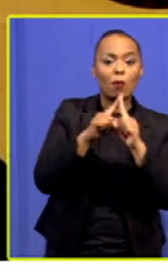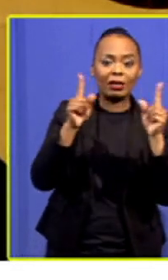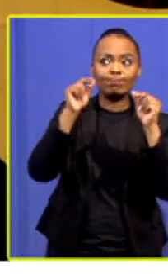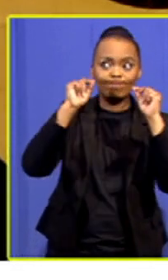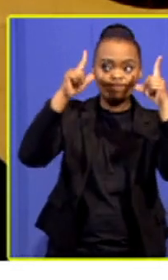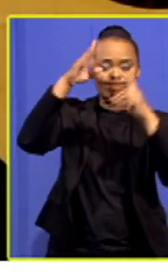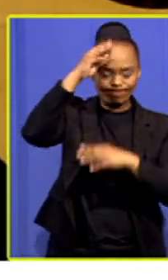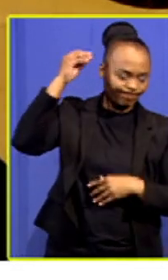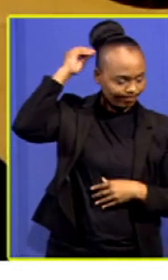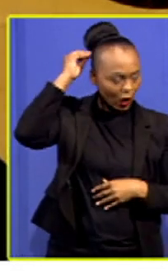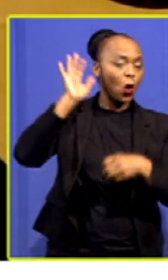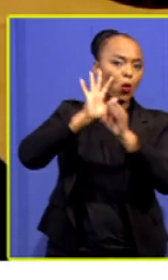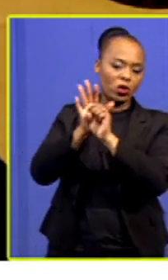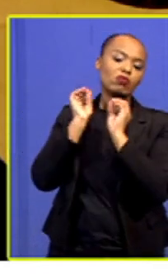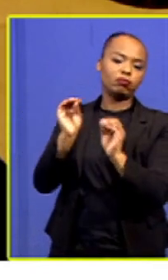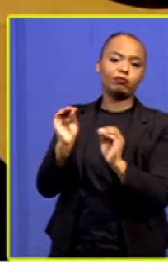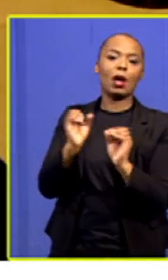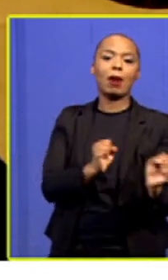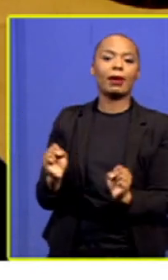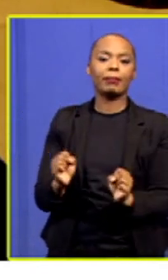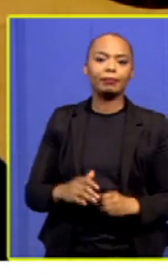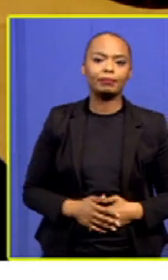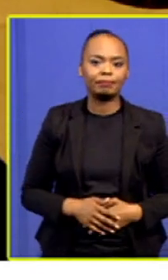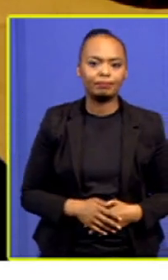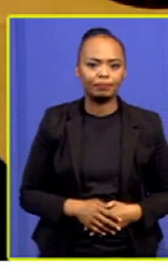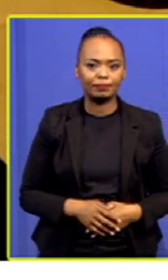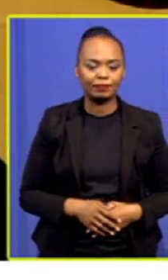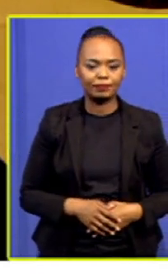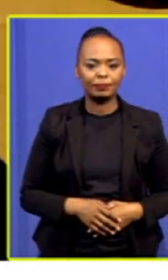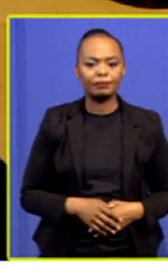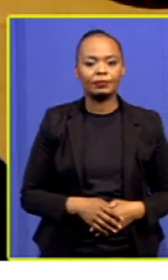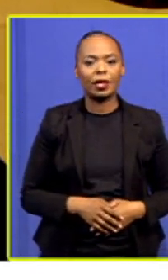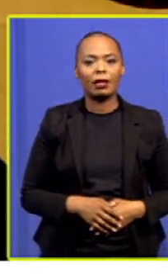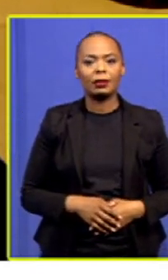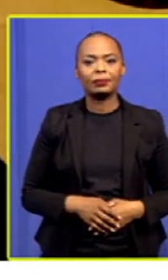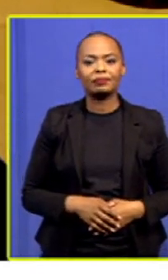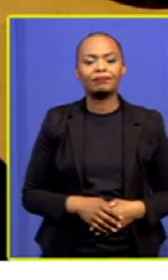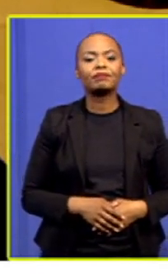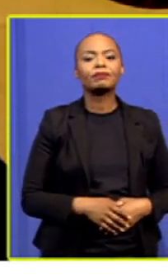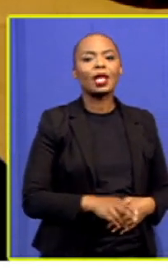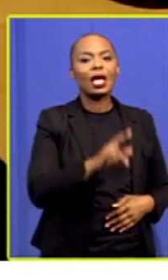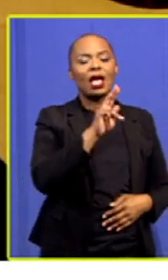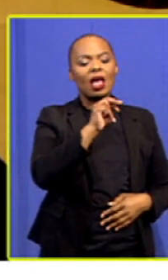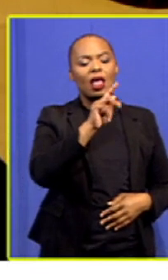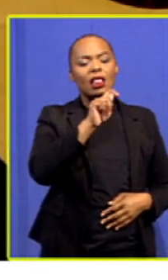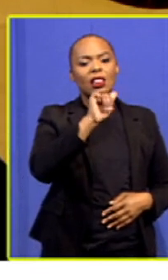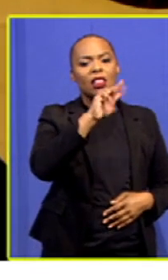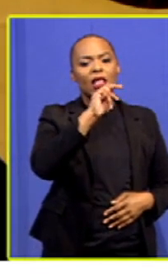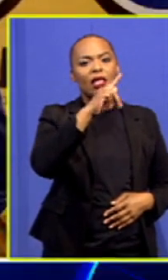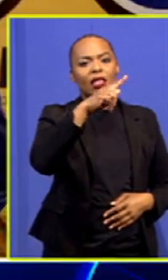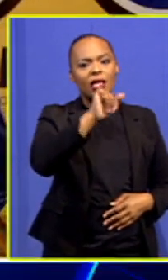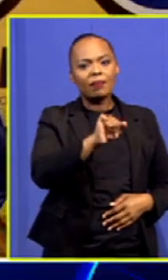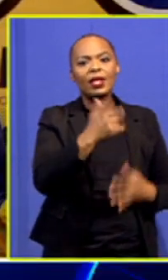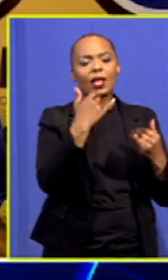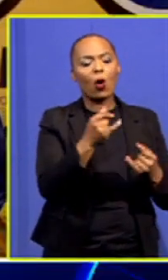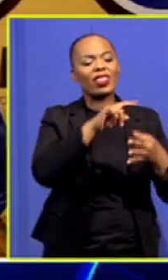that, COVID-19 is still with us. And I was thinking now, Ntlantla, about the 3 other political parties that will be